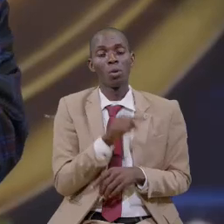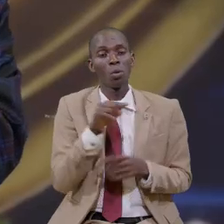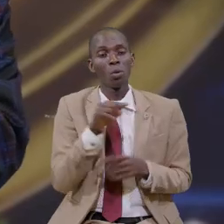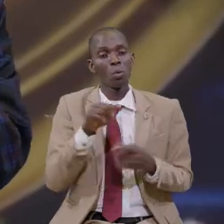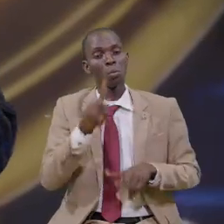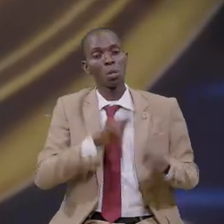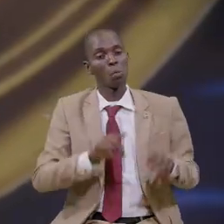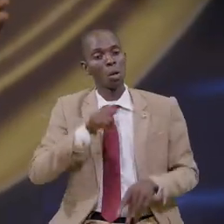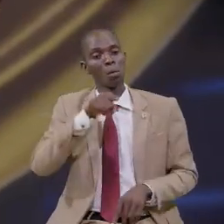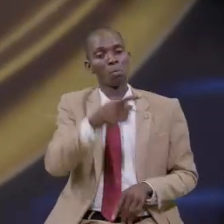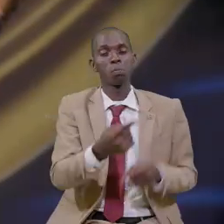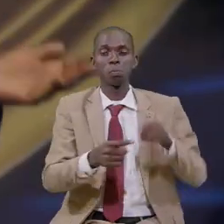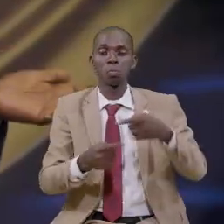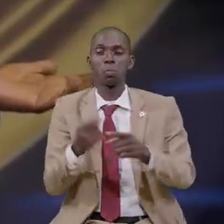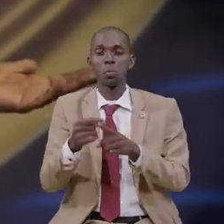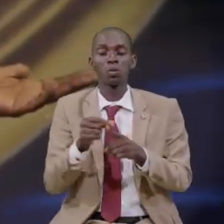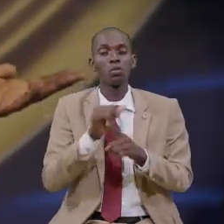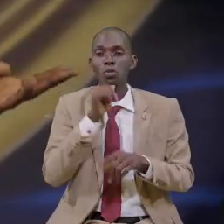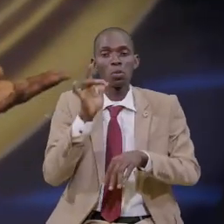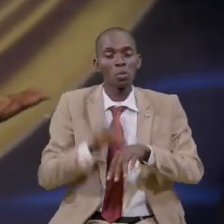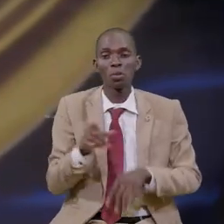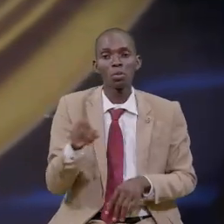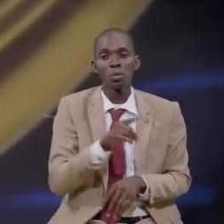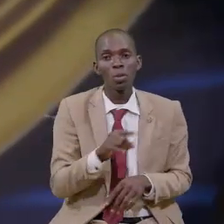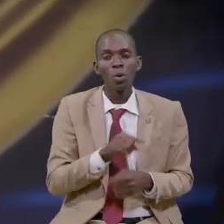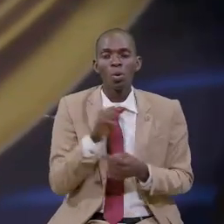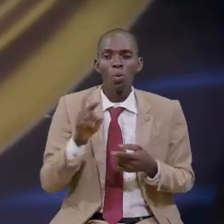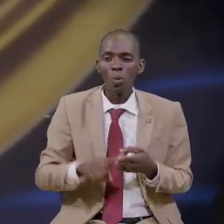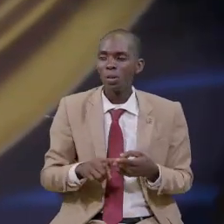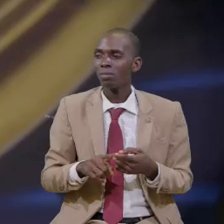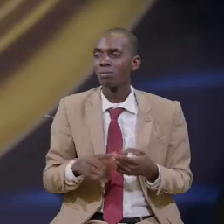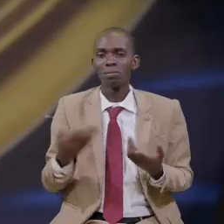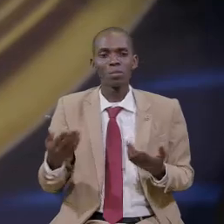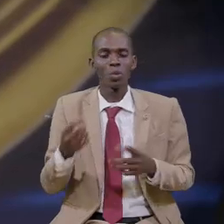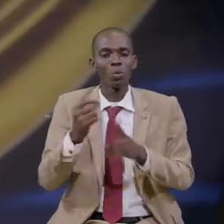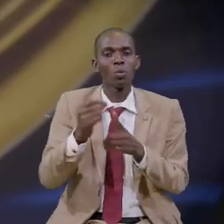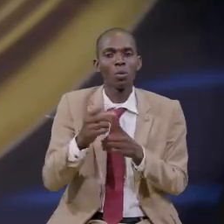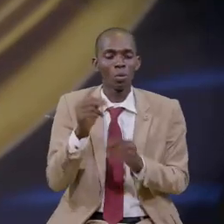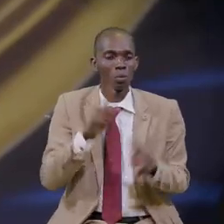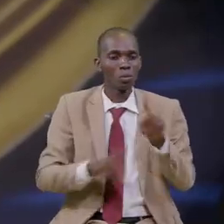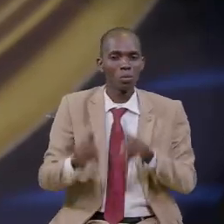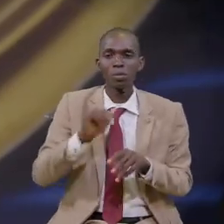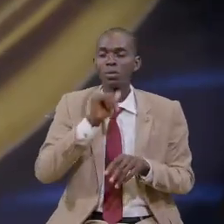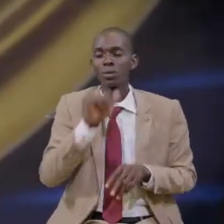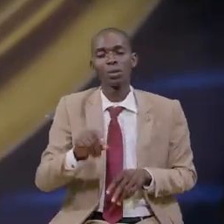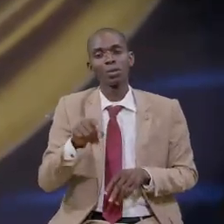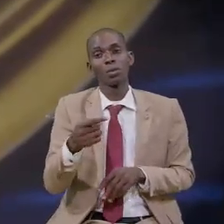move you, when compliments do not move you, because they think if we give